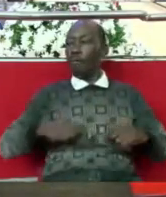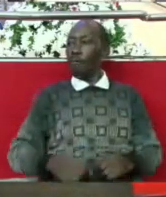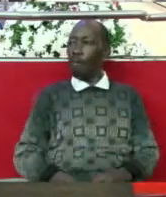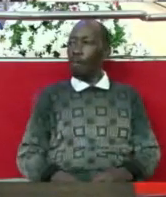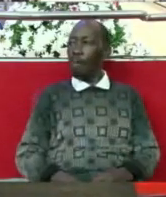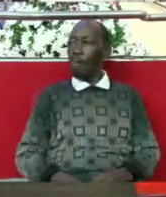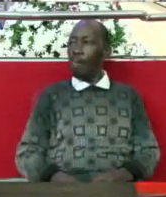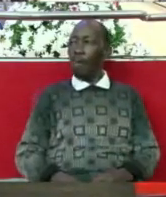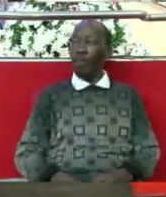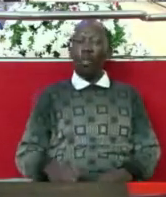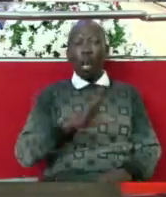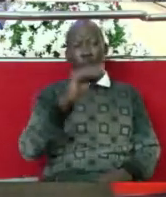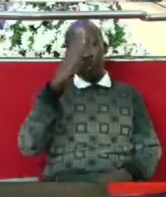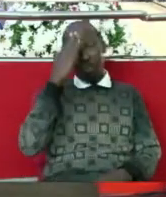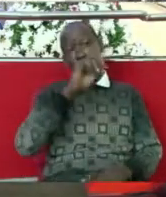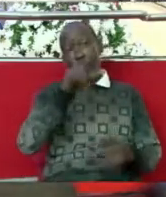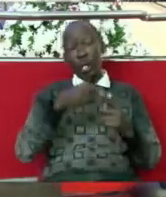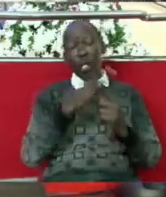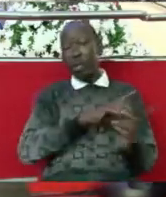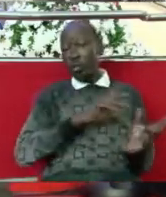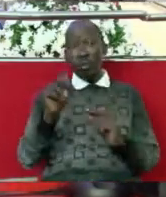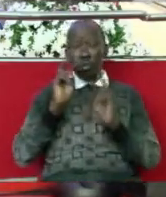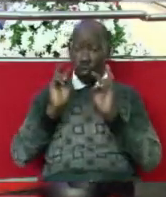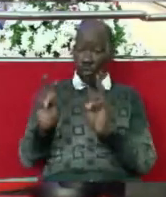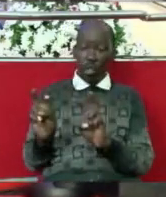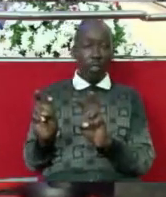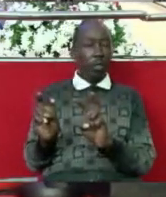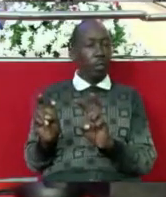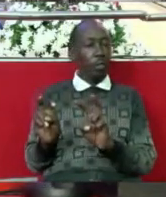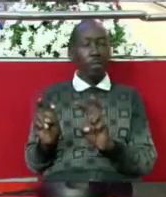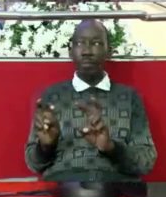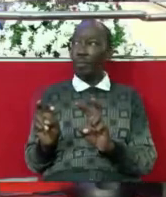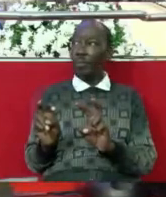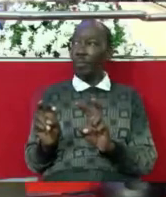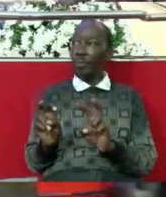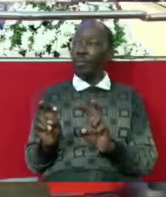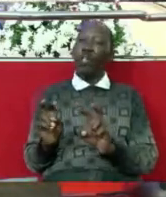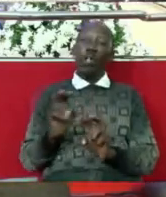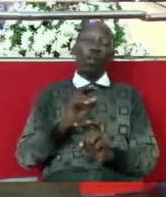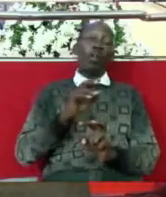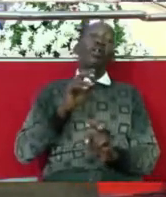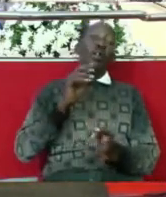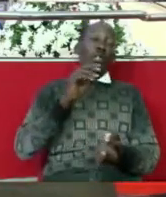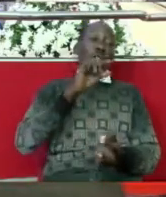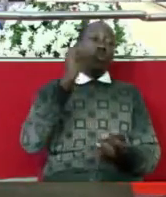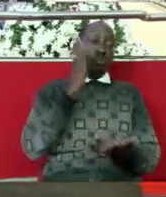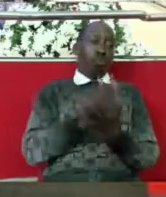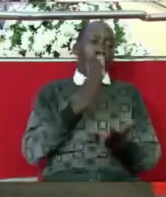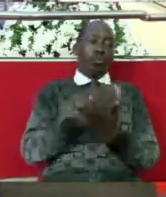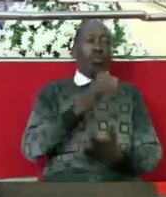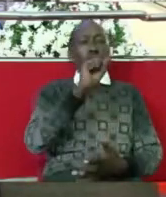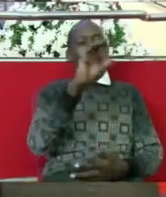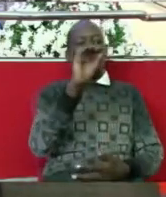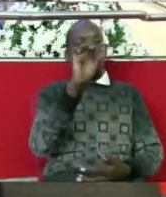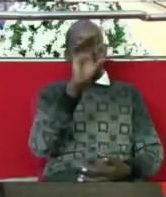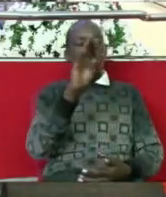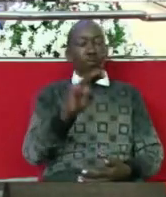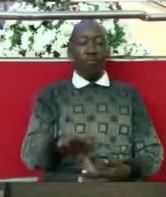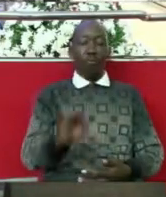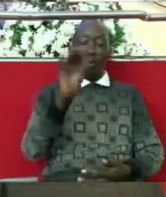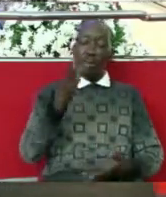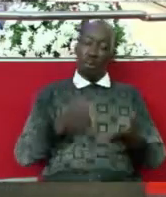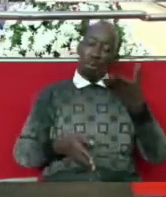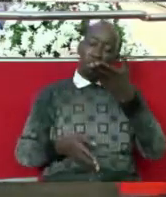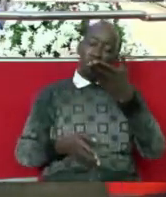life. And you know when he went to check, by the time he was leaving, Sodom and Gomorrah was on fire. Wakati alienda kuangalia,